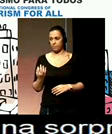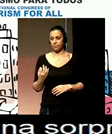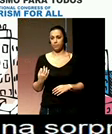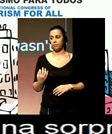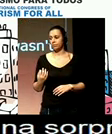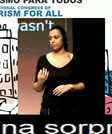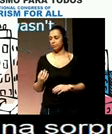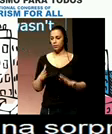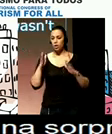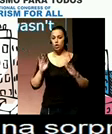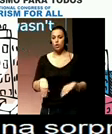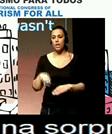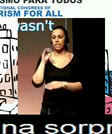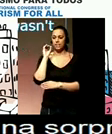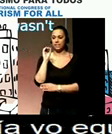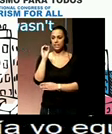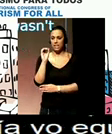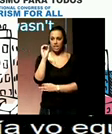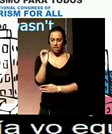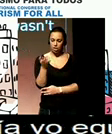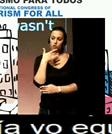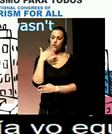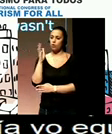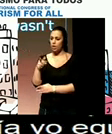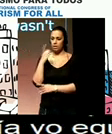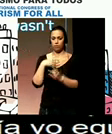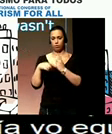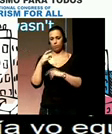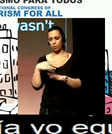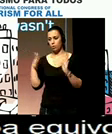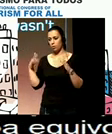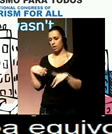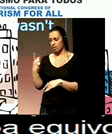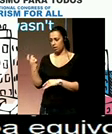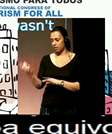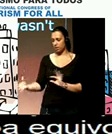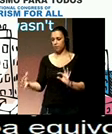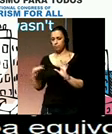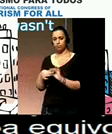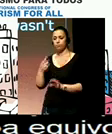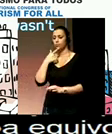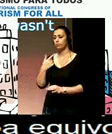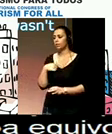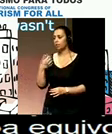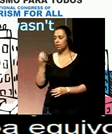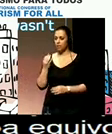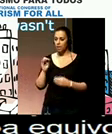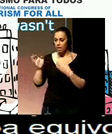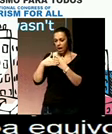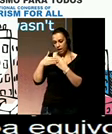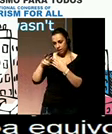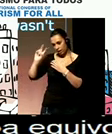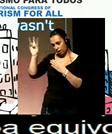but I didn't have the adequate and the convenient information